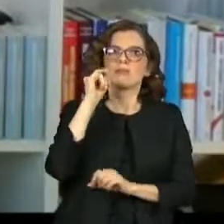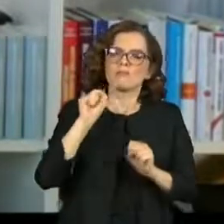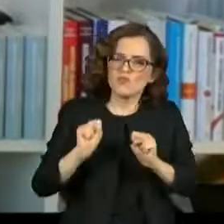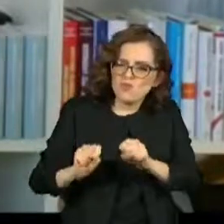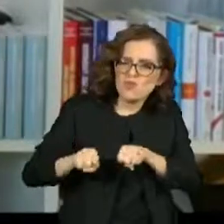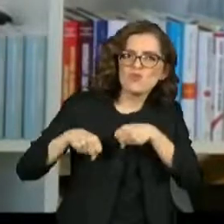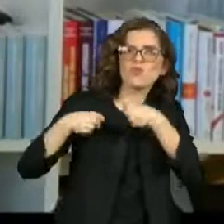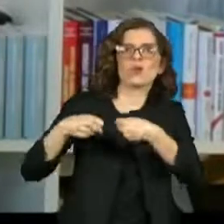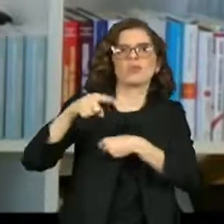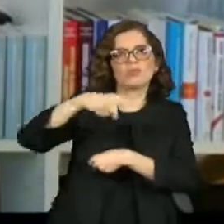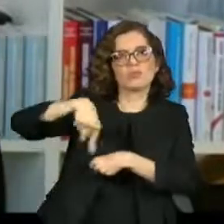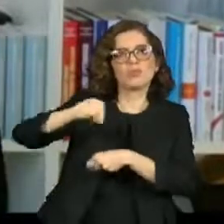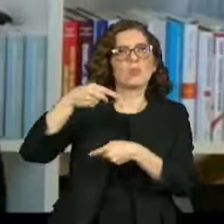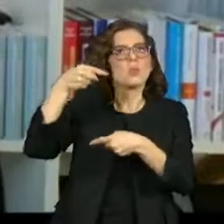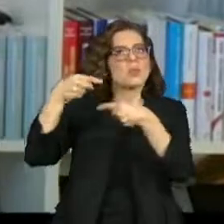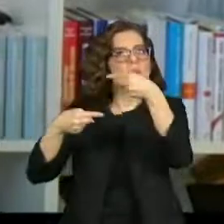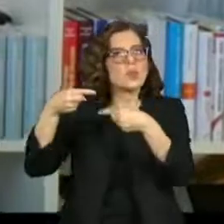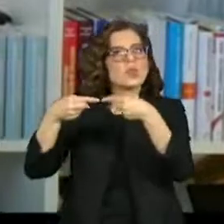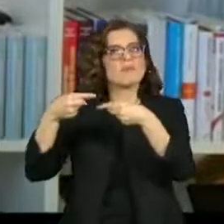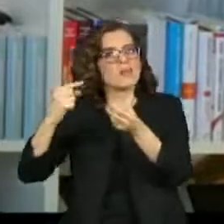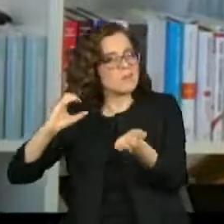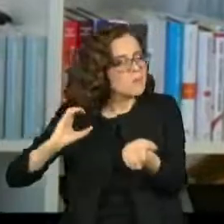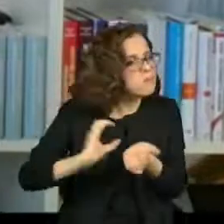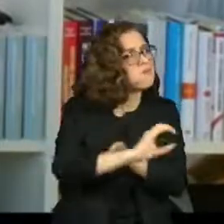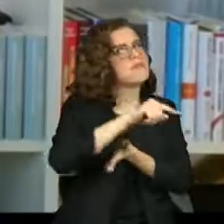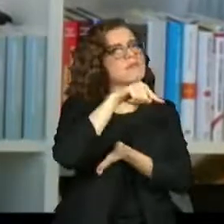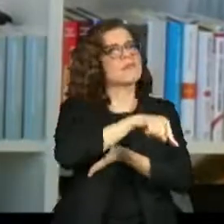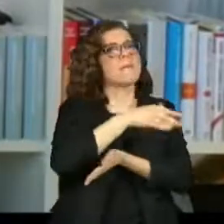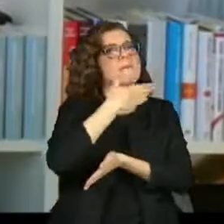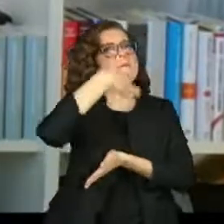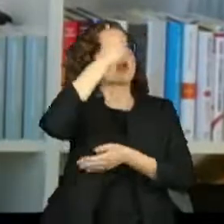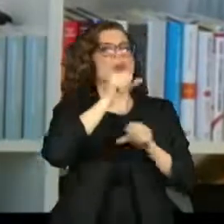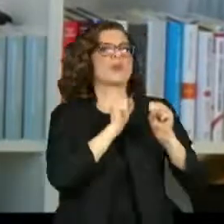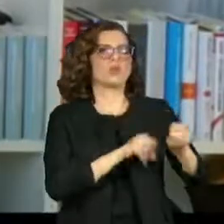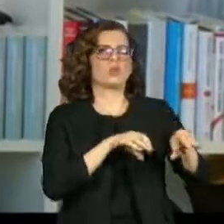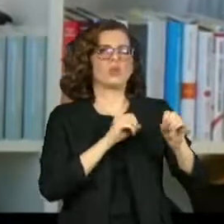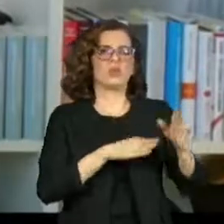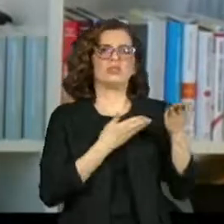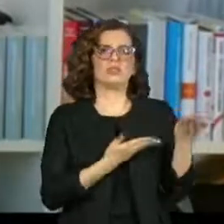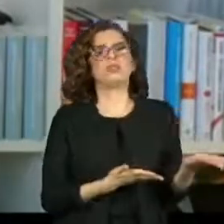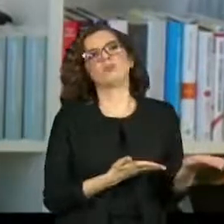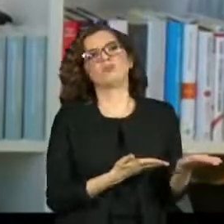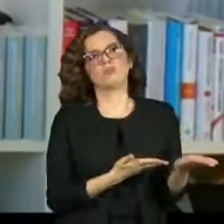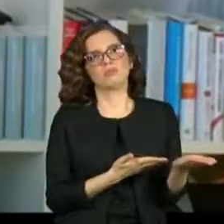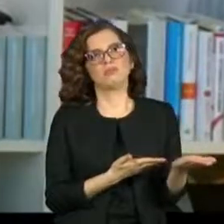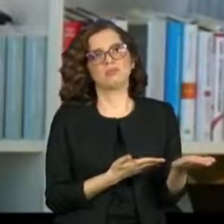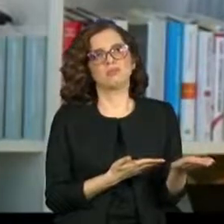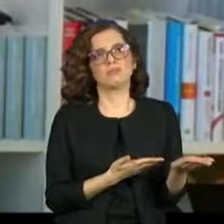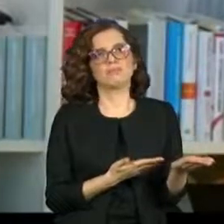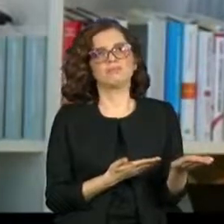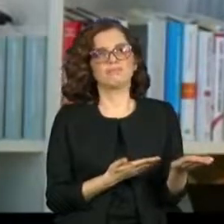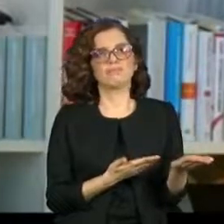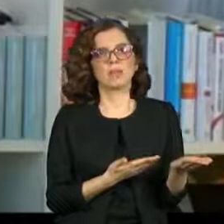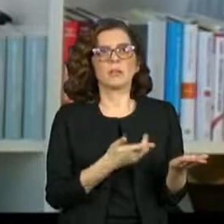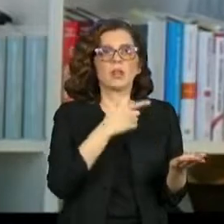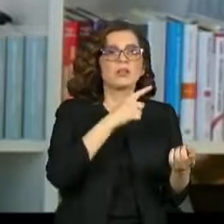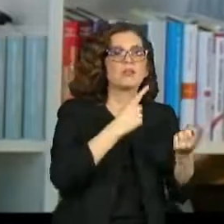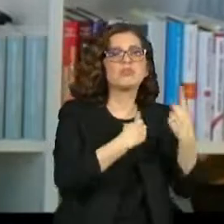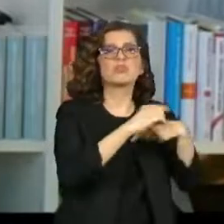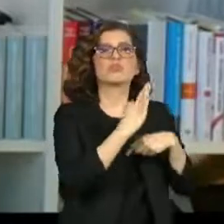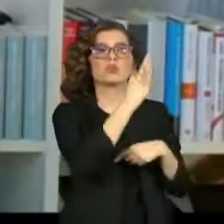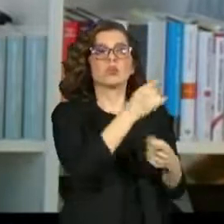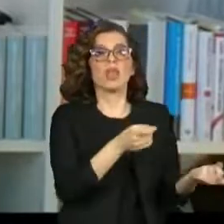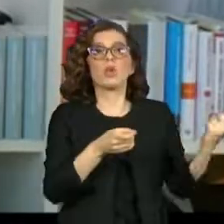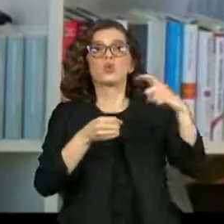forcing politicians to do a better job on investing in education. It is, you know, the highest rate of